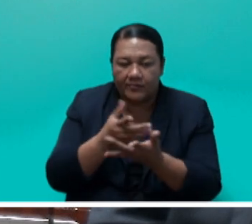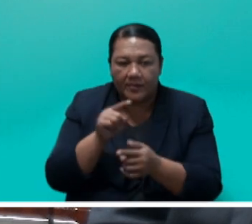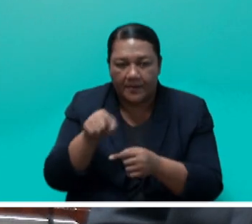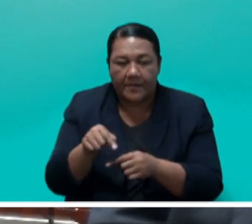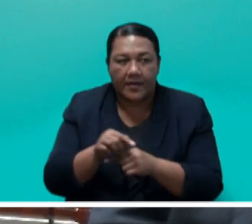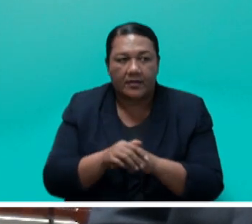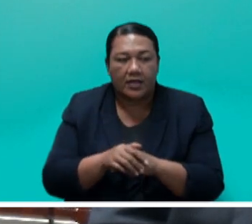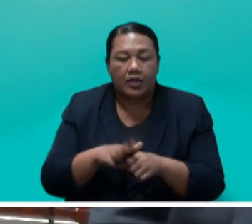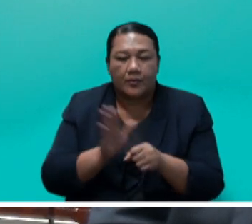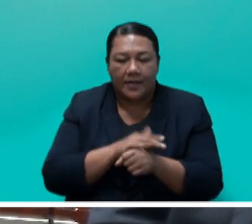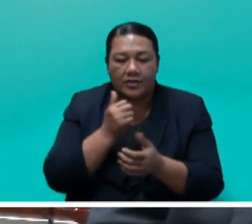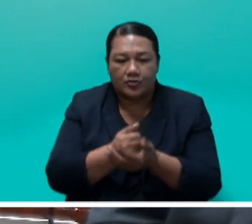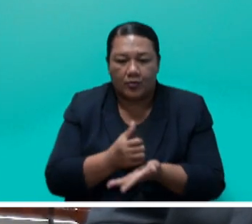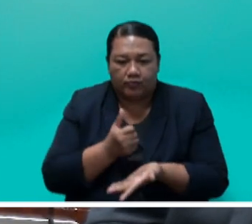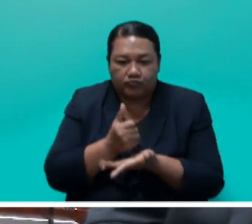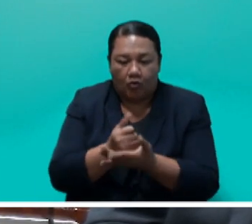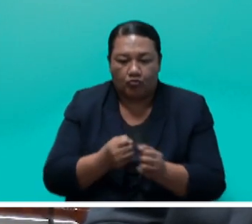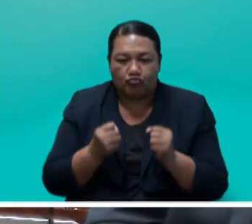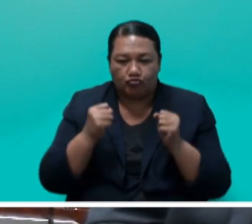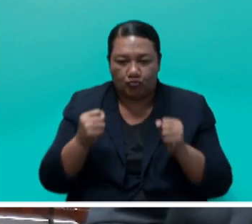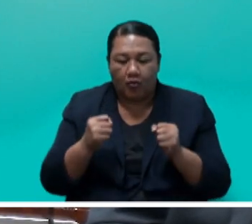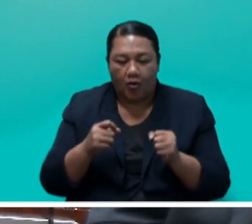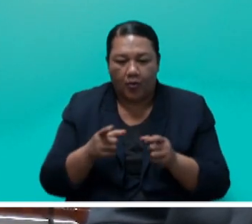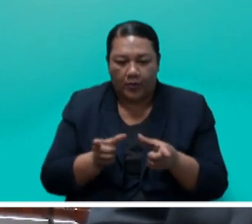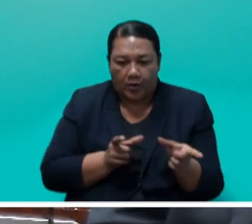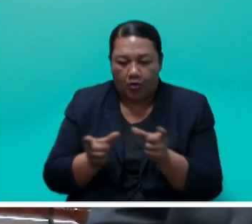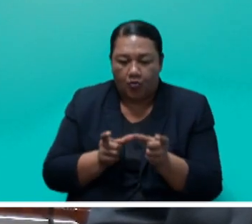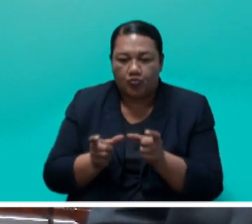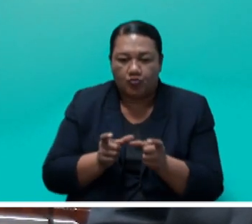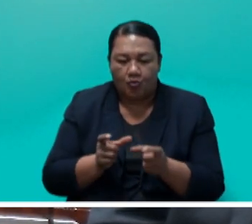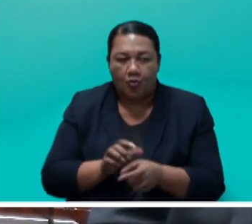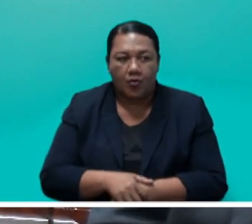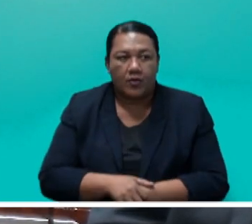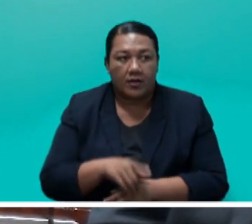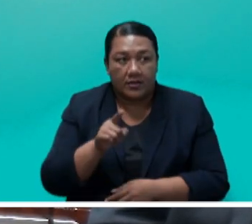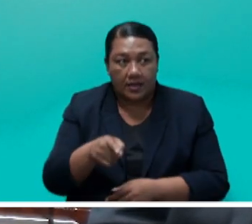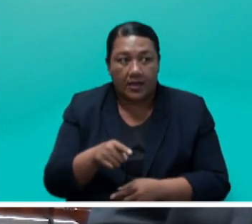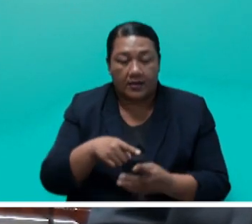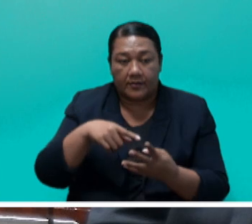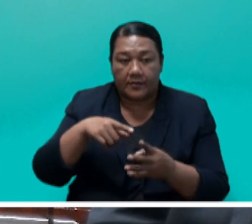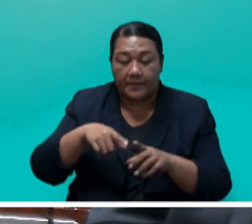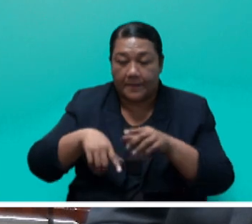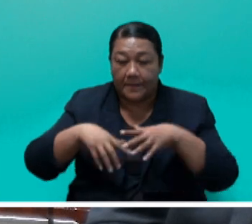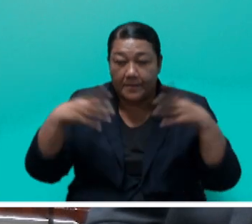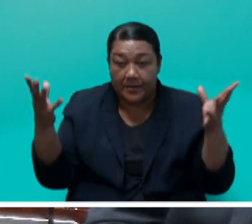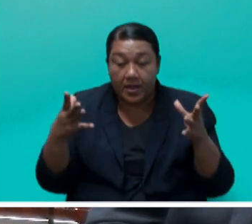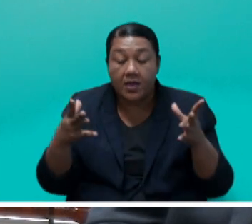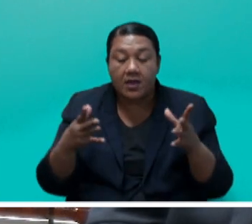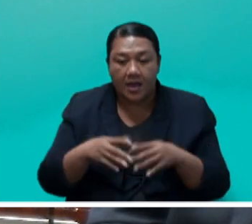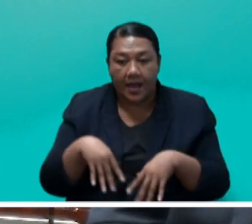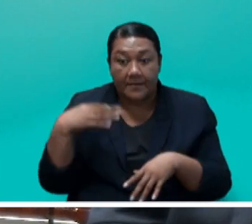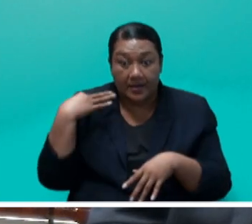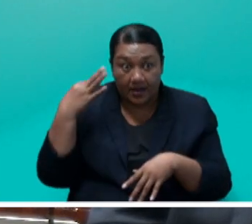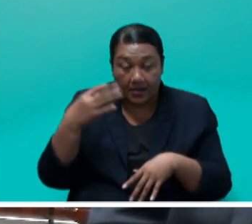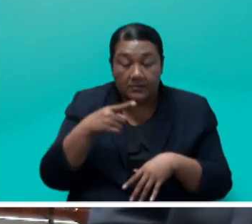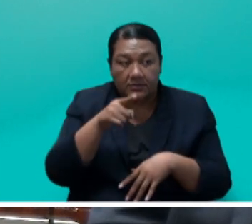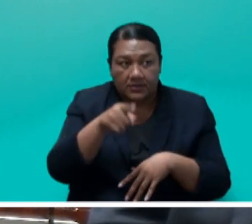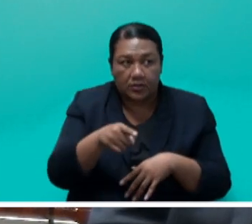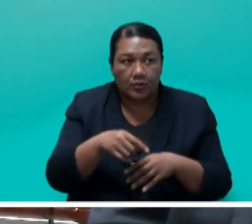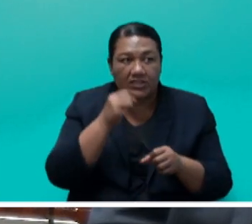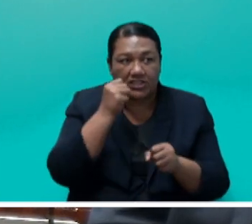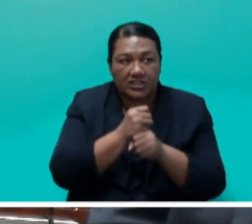in hosting a Ministerial Donor Council in Korea, Media, with the intention of bringing together Pacific ministers with our